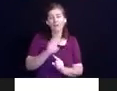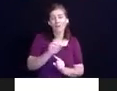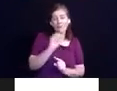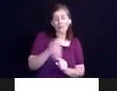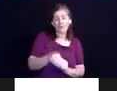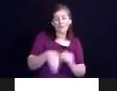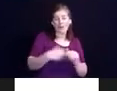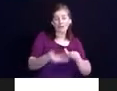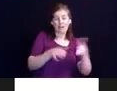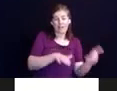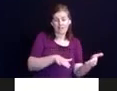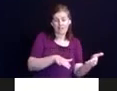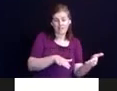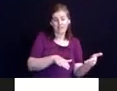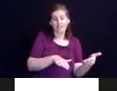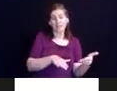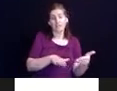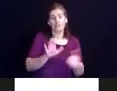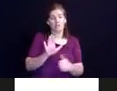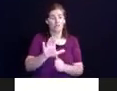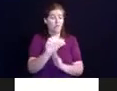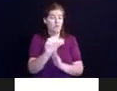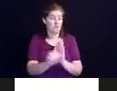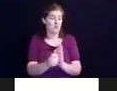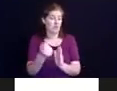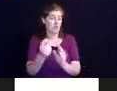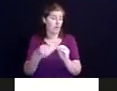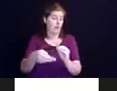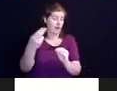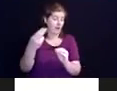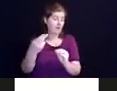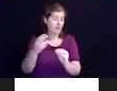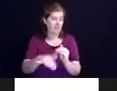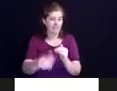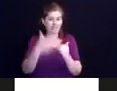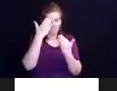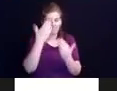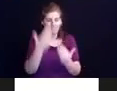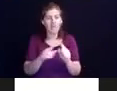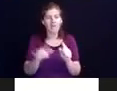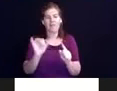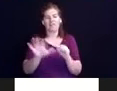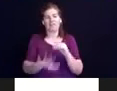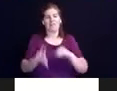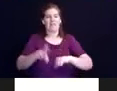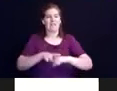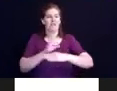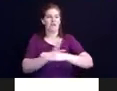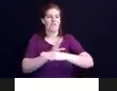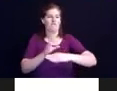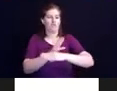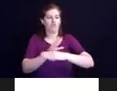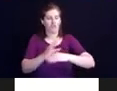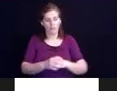And in your state, it may be higher than that, but that's the national average. We want